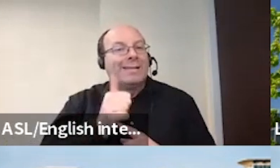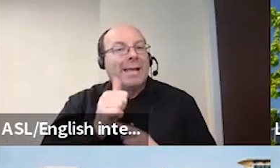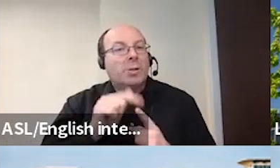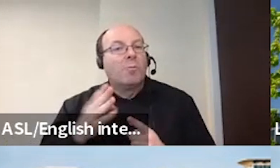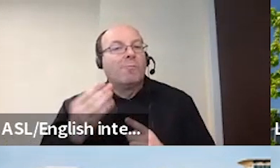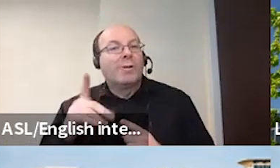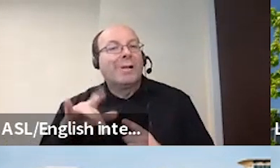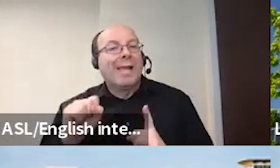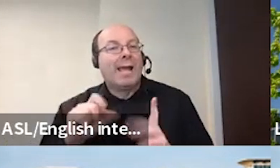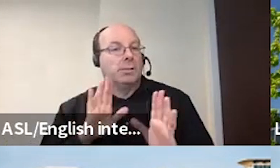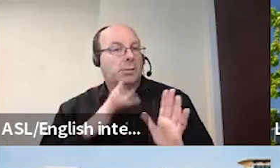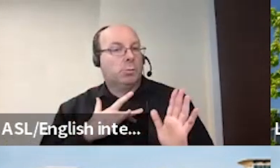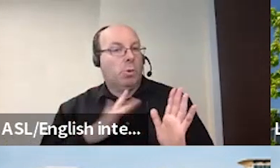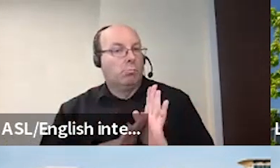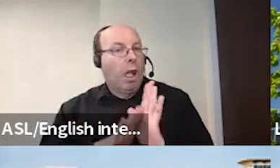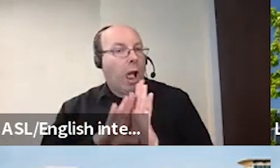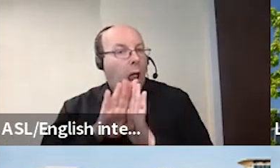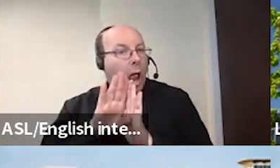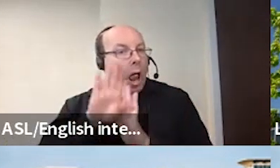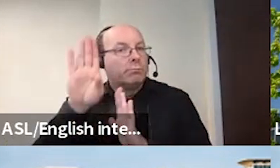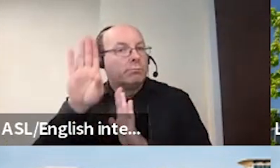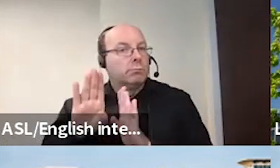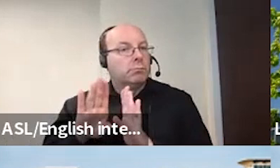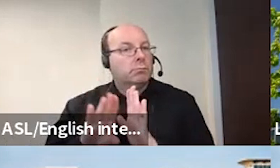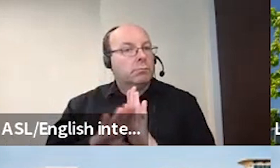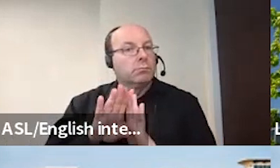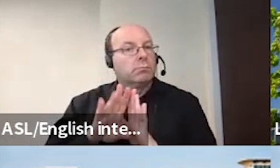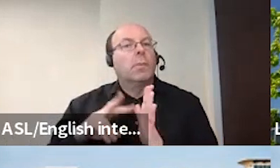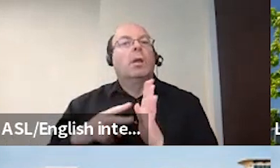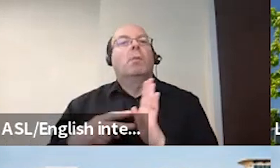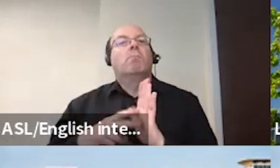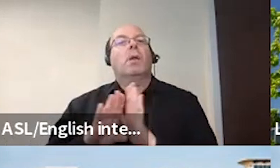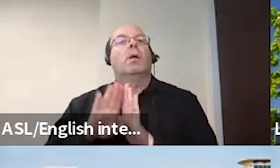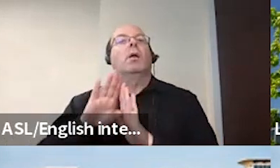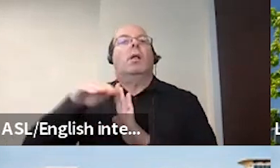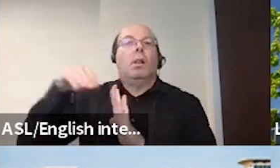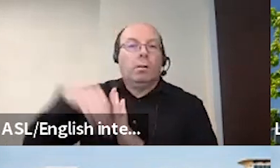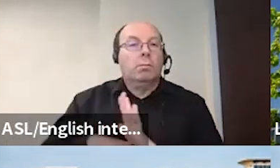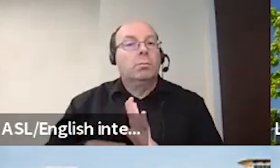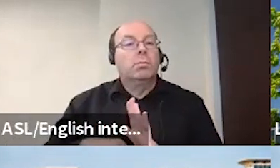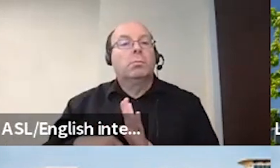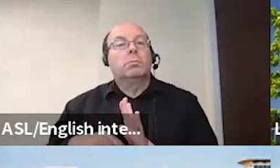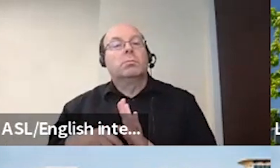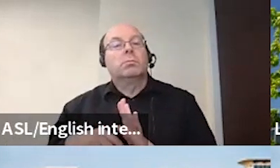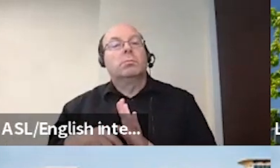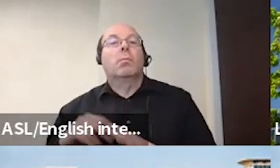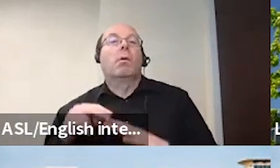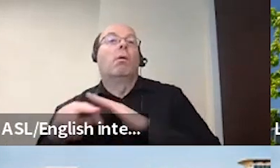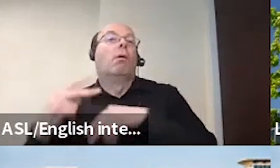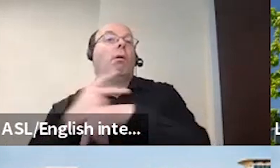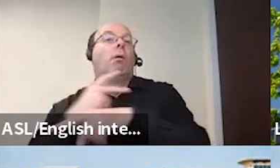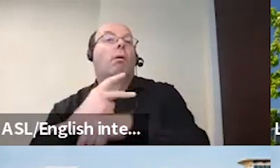days. So if you count forward, it should decrease quickly after that. If you look forward, then that gives us the opportunity